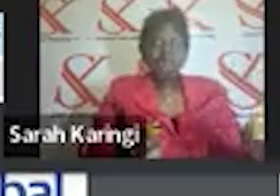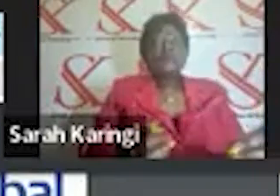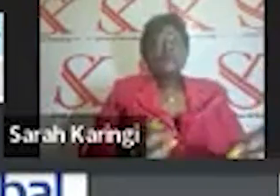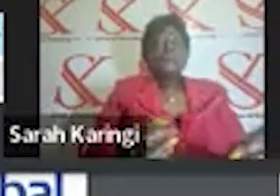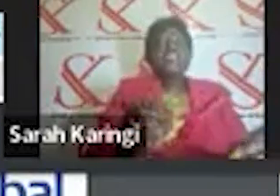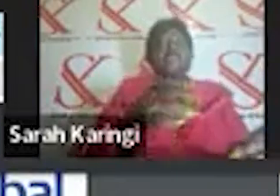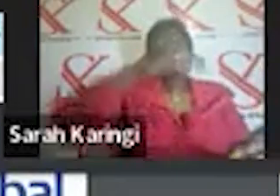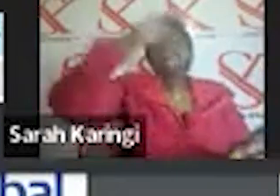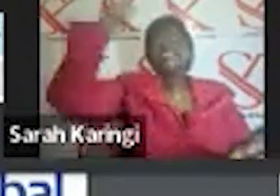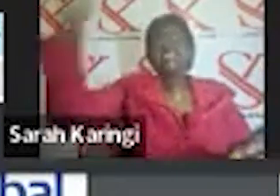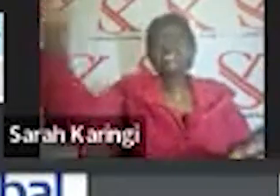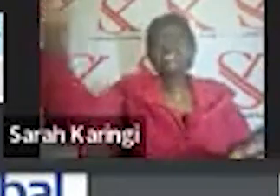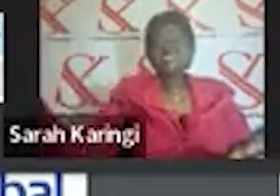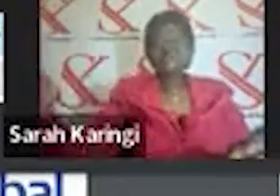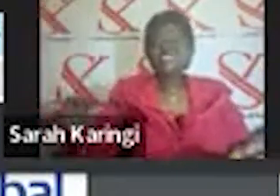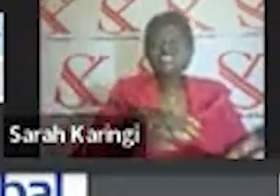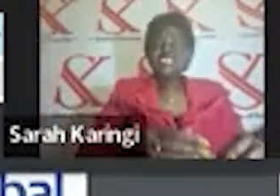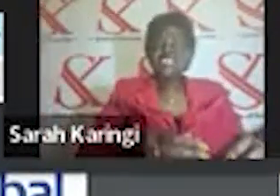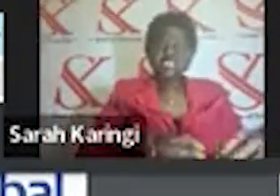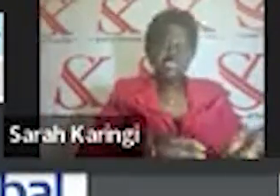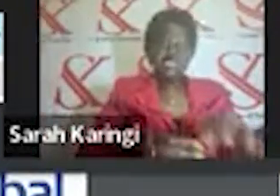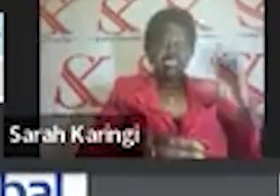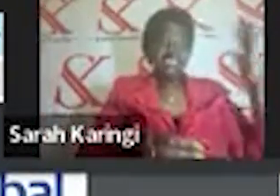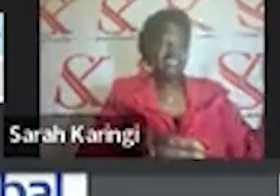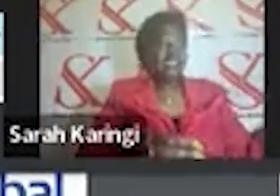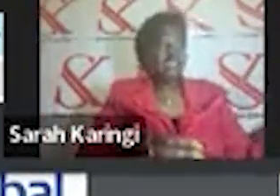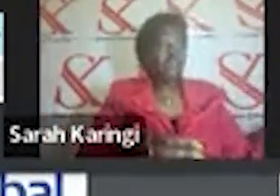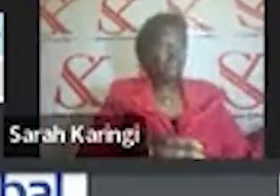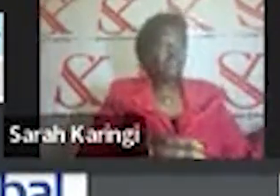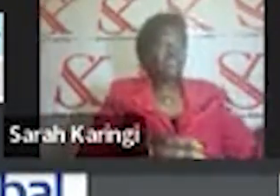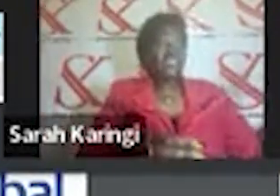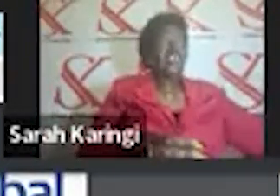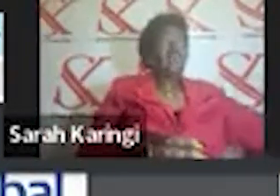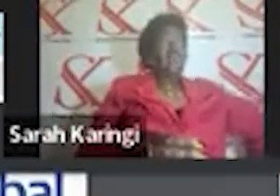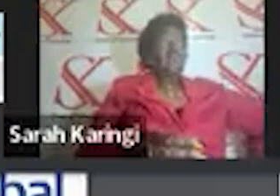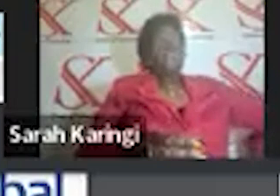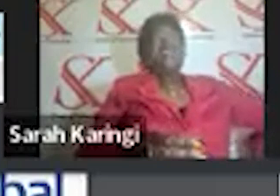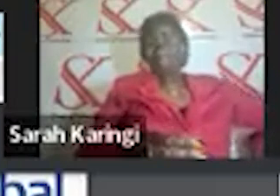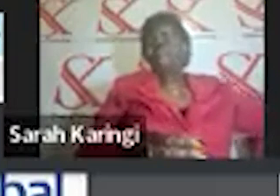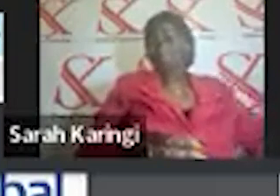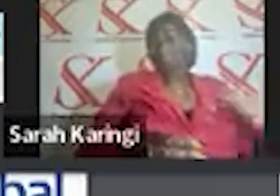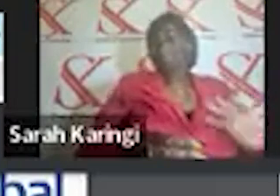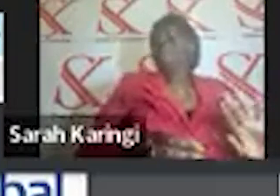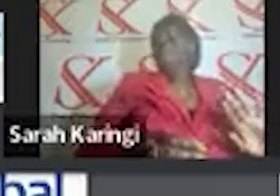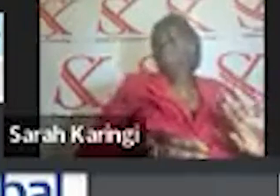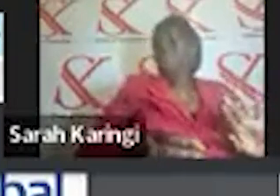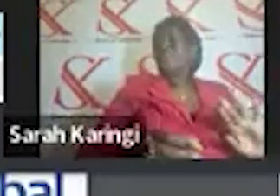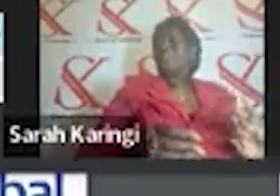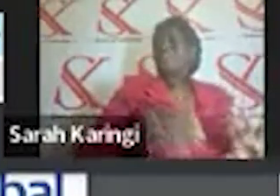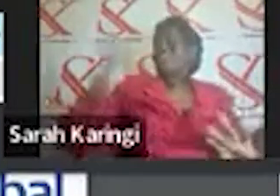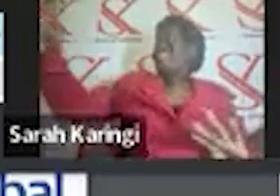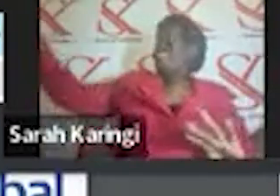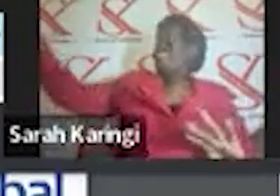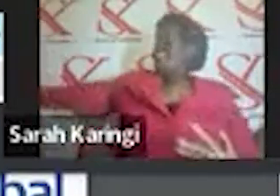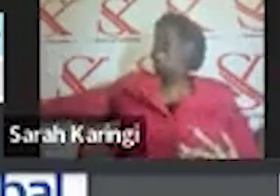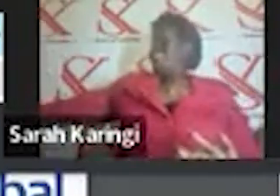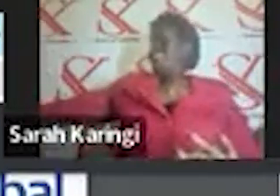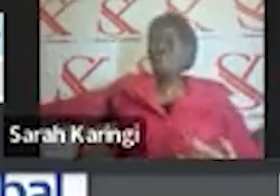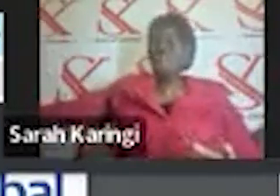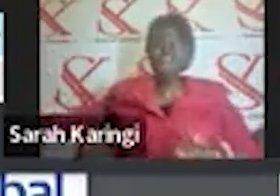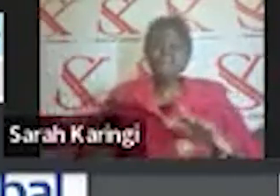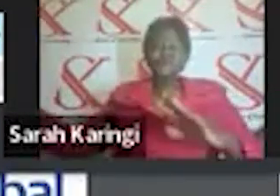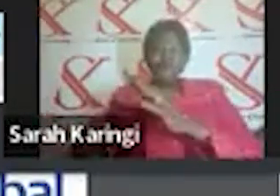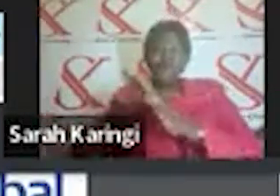Why? Because the world can see. When they search Sarah Karingi, just see. When you turn left, Sarah is networking. When you turn right,